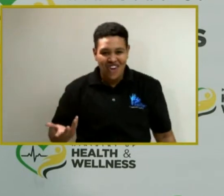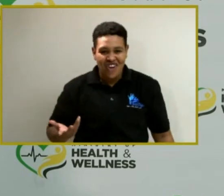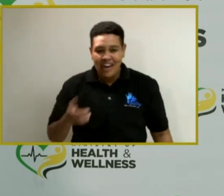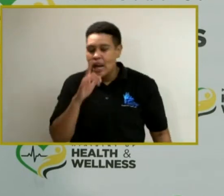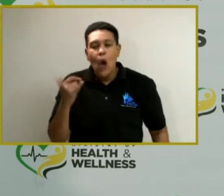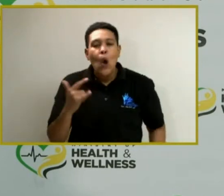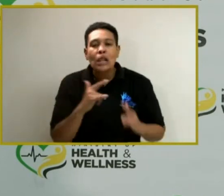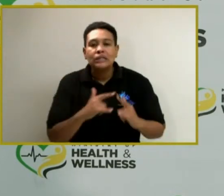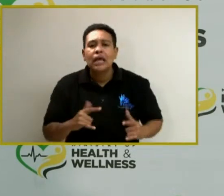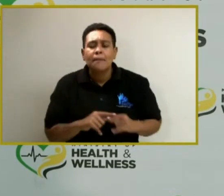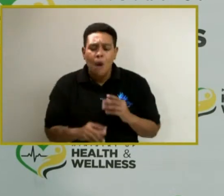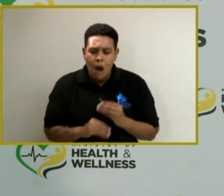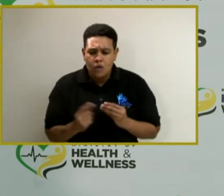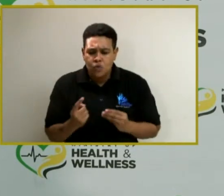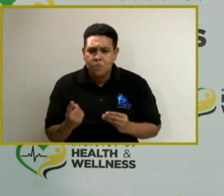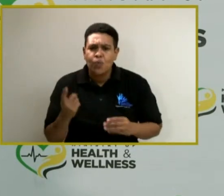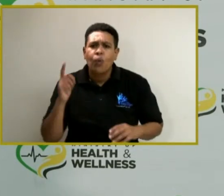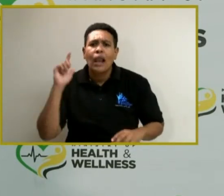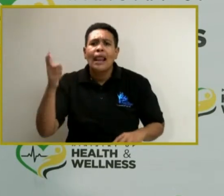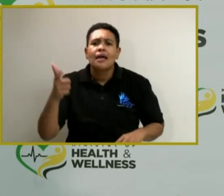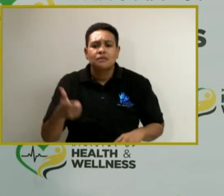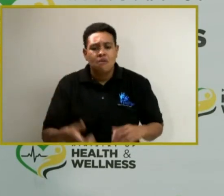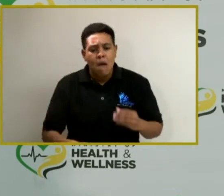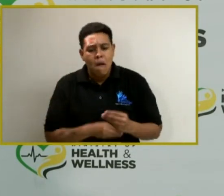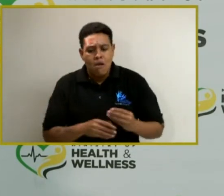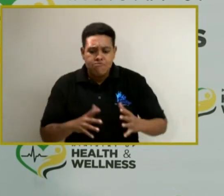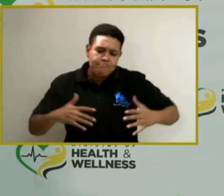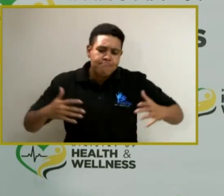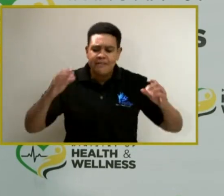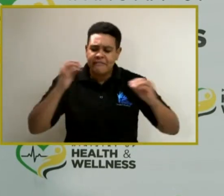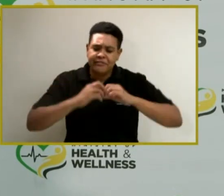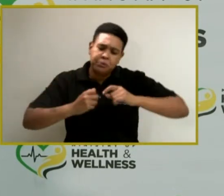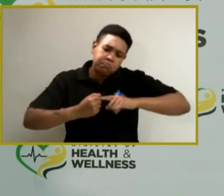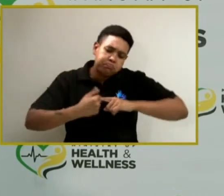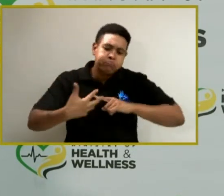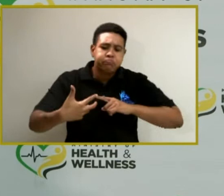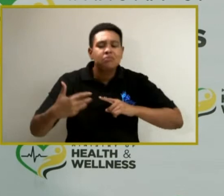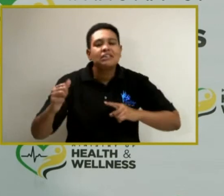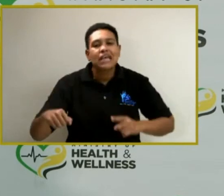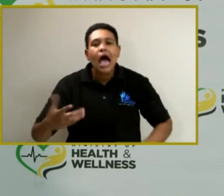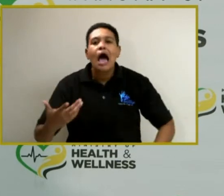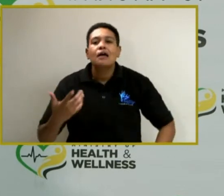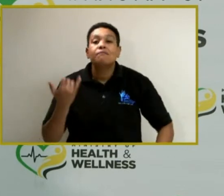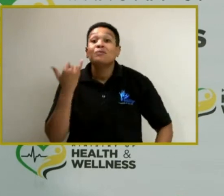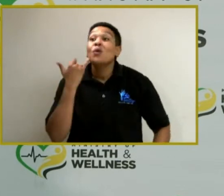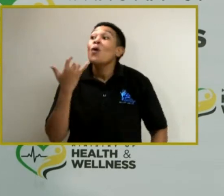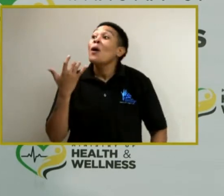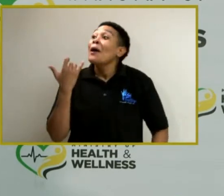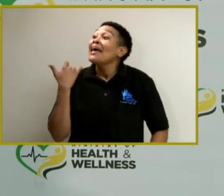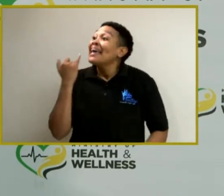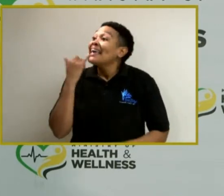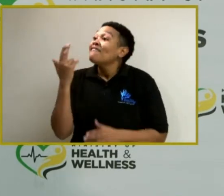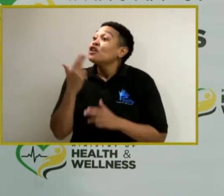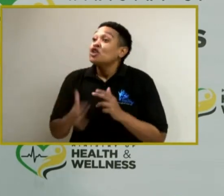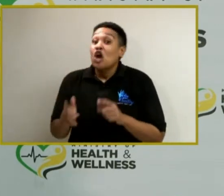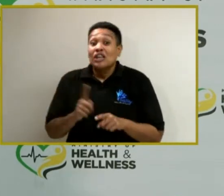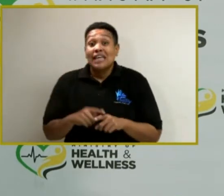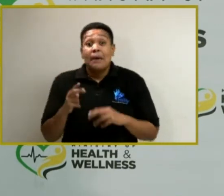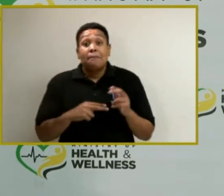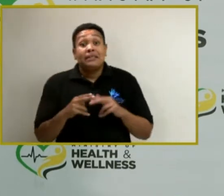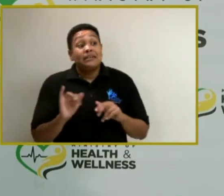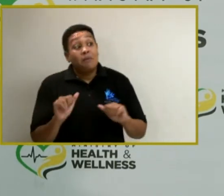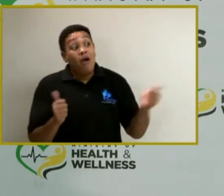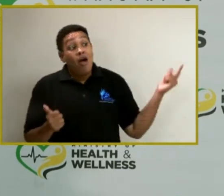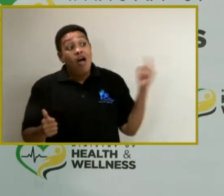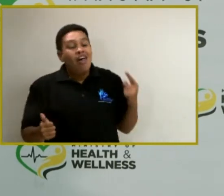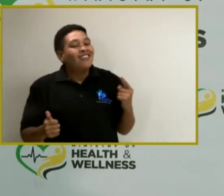the need for that expansion. So what would have taken a much shorter time if it were built the way the others were, which was